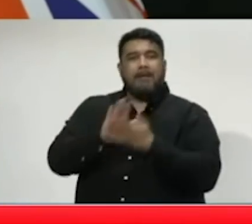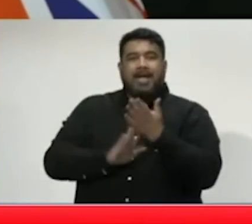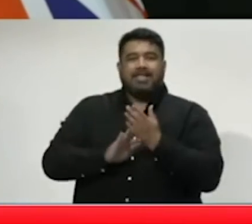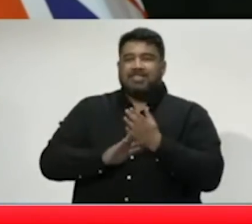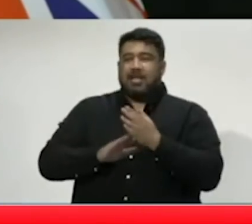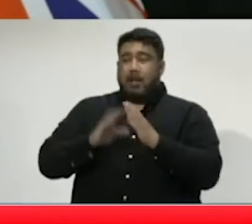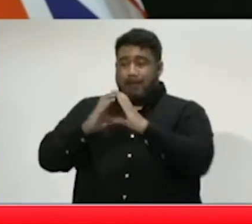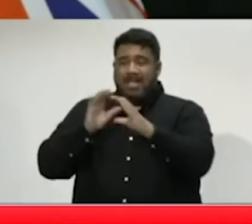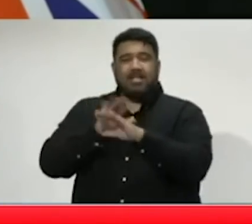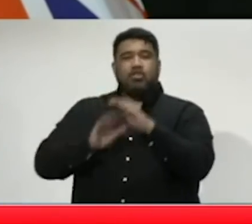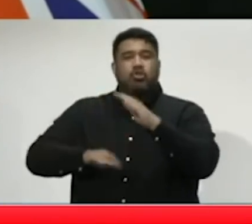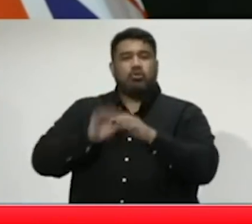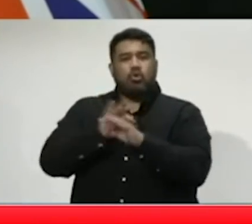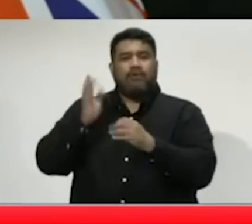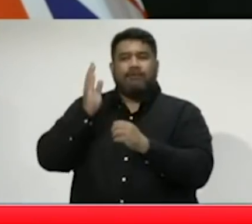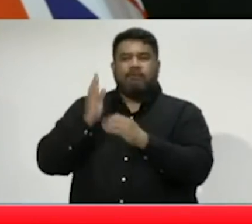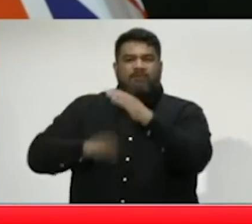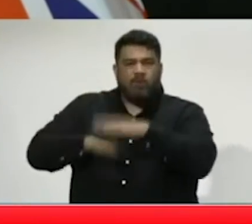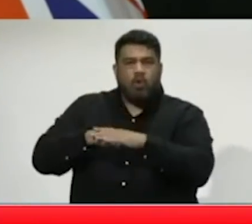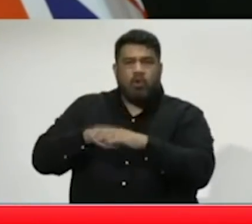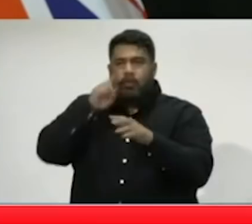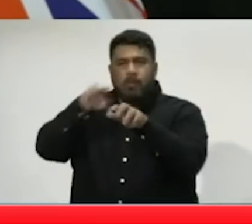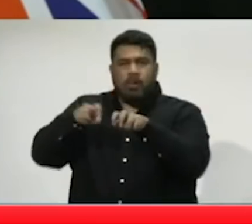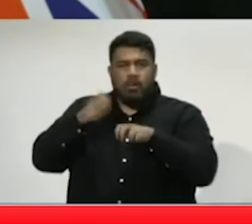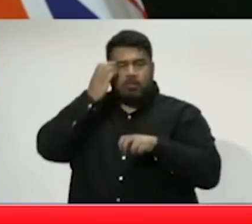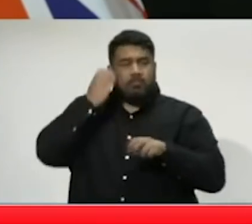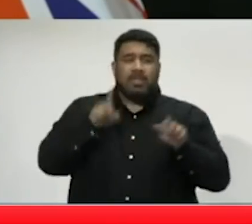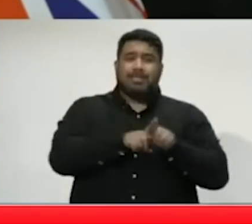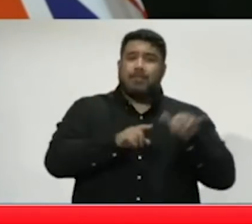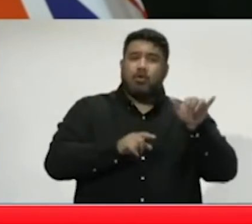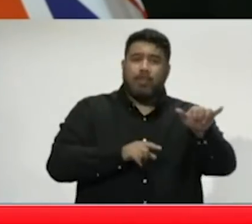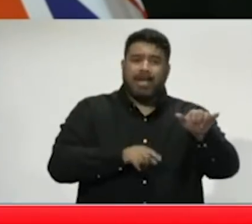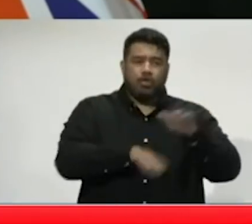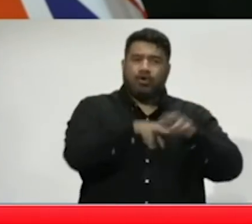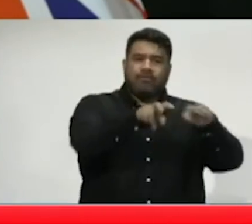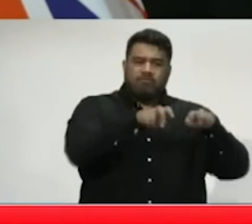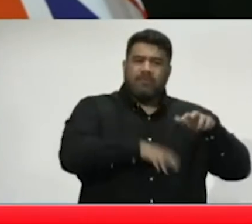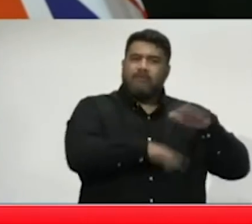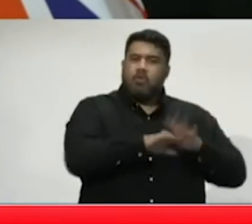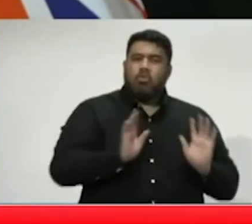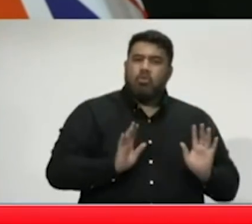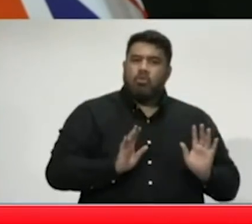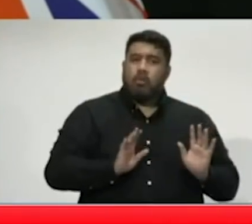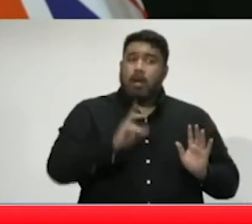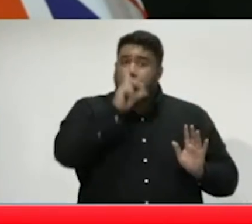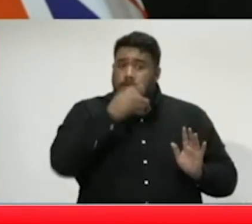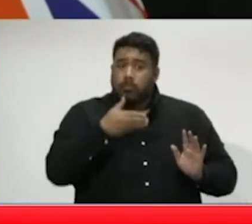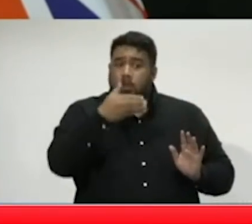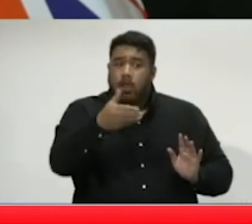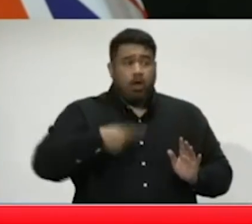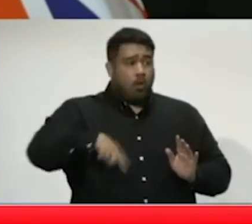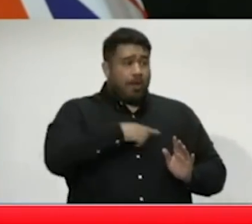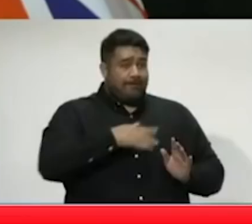capacity, I believe for planes at 50%. So there is the option of looking down the track at reducing some of those